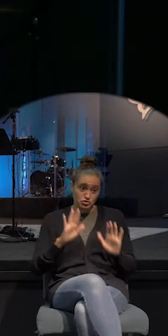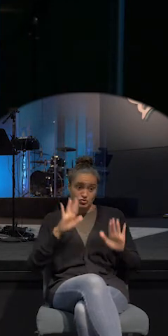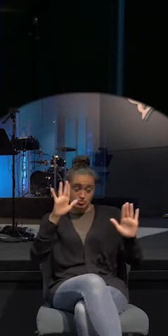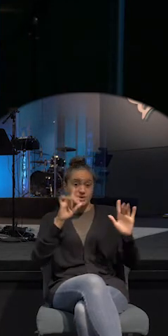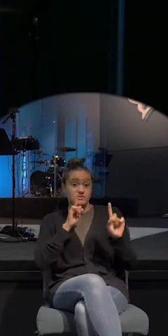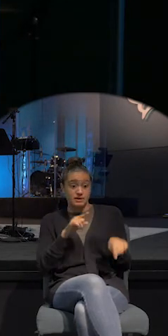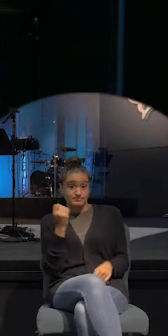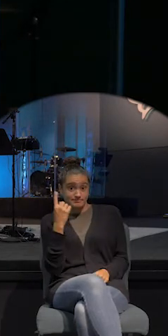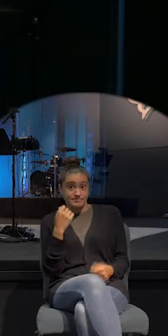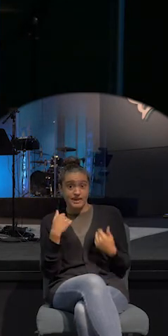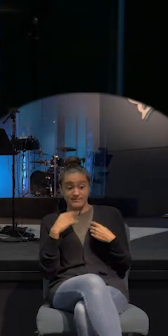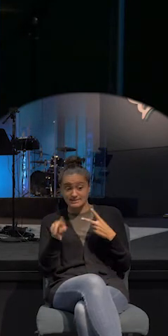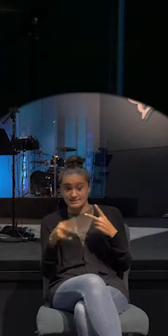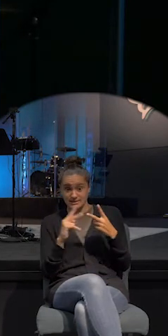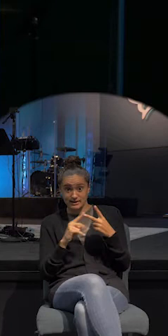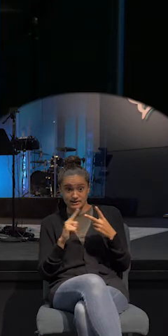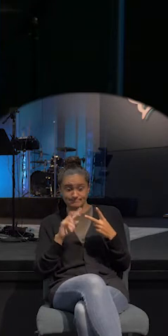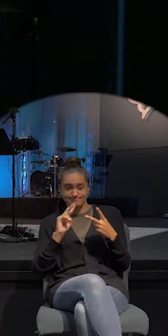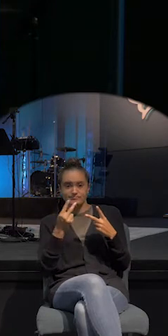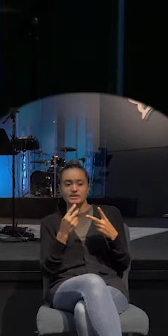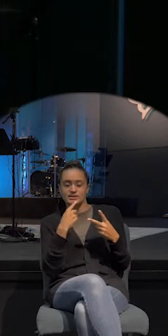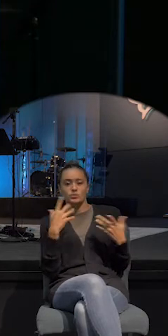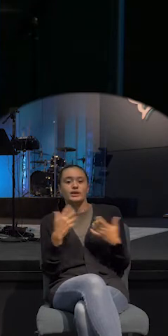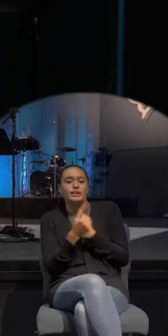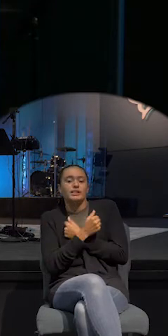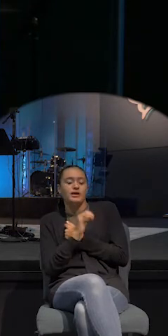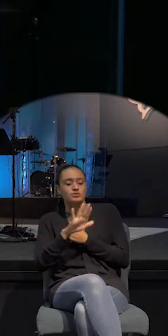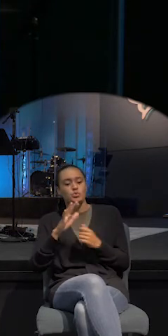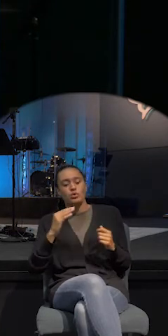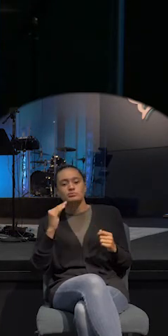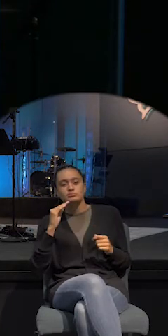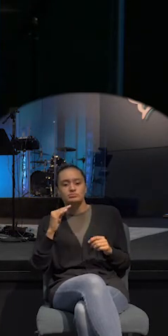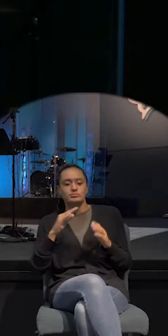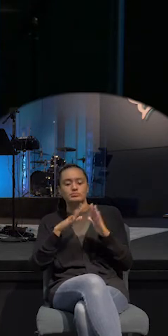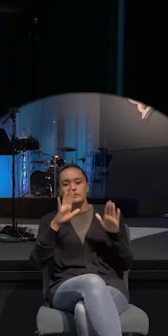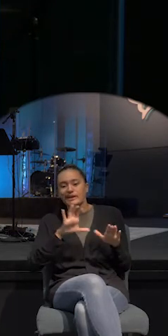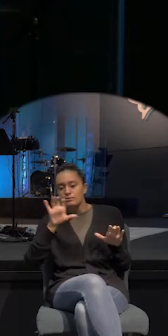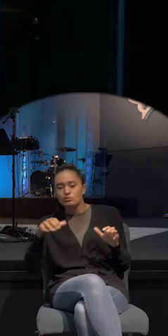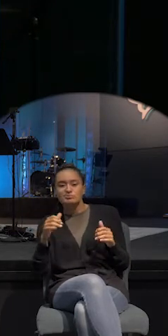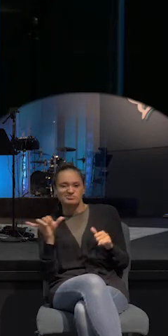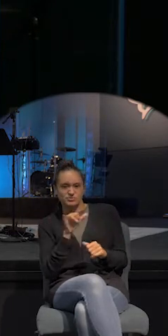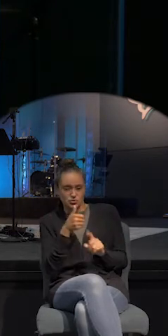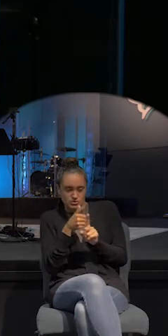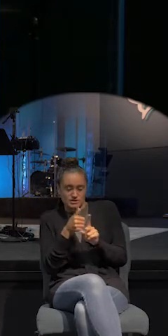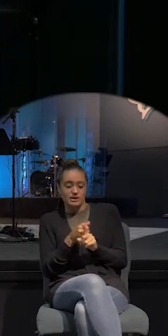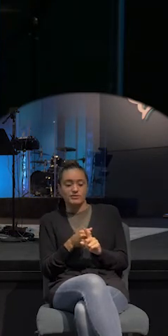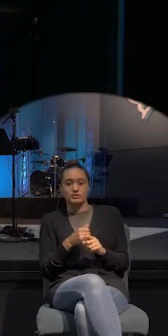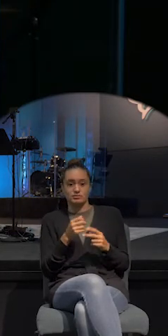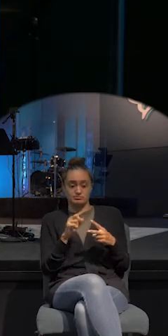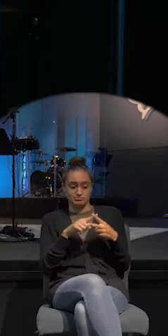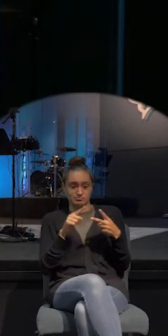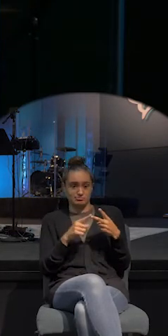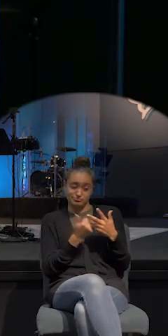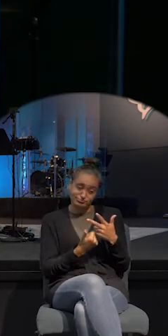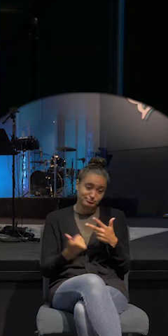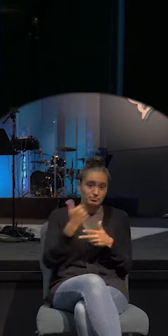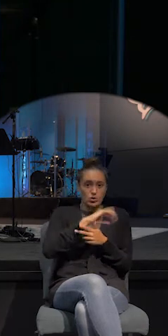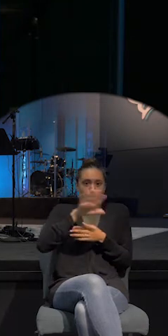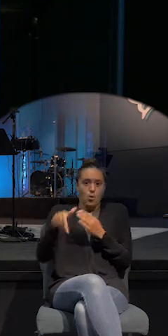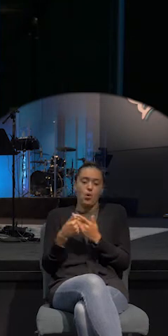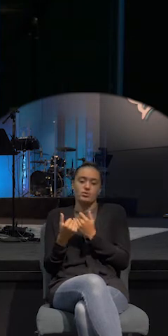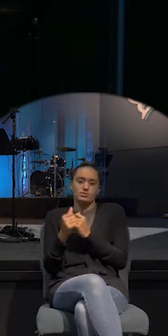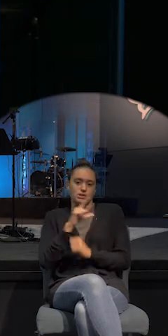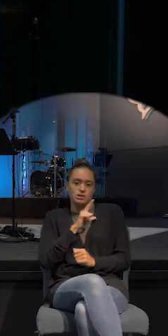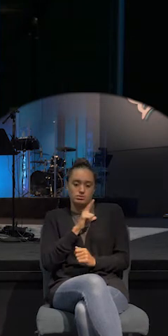There's a second like unto it, and you shall love your neighbor as yourself. Upon these two commands hang all the law and the prophets. And